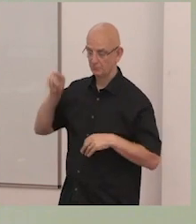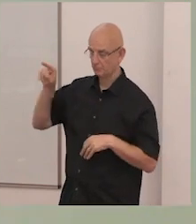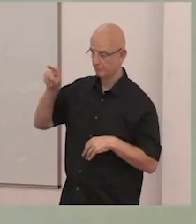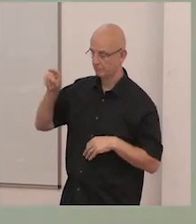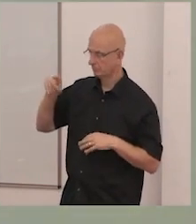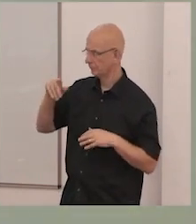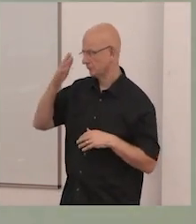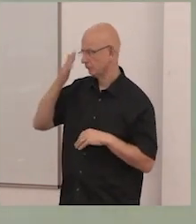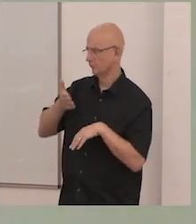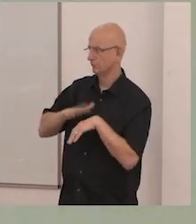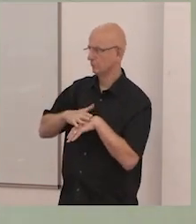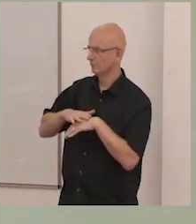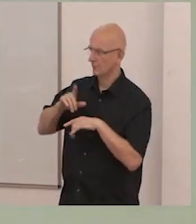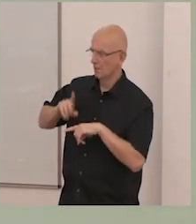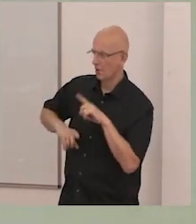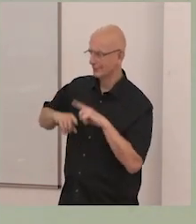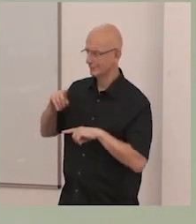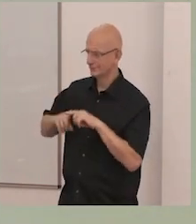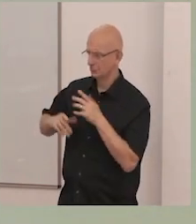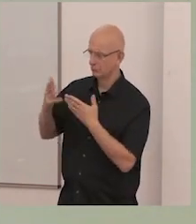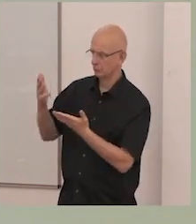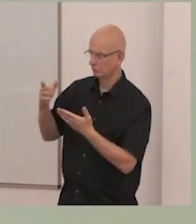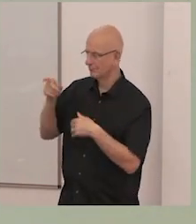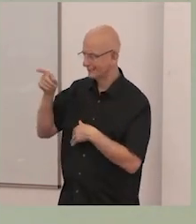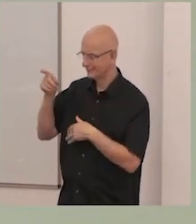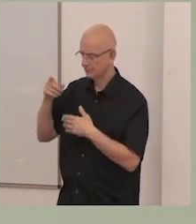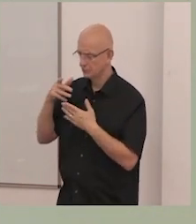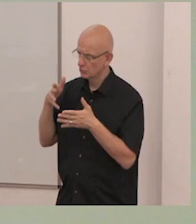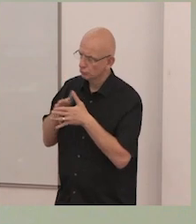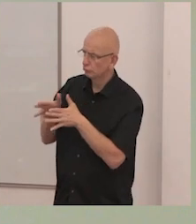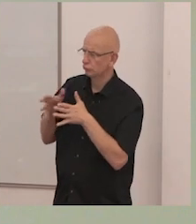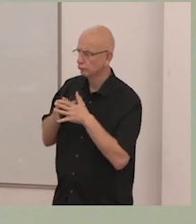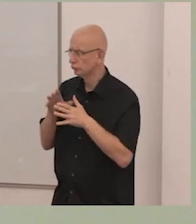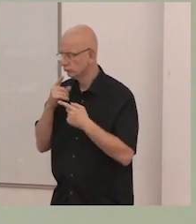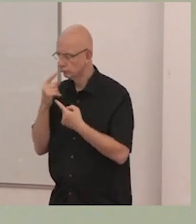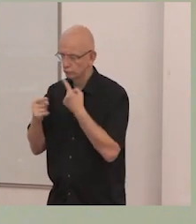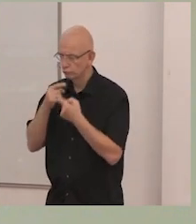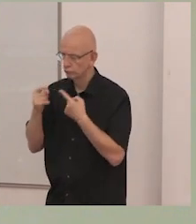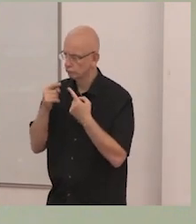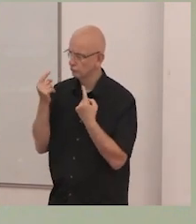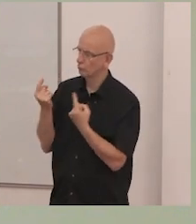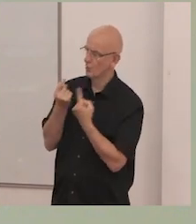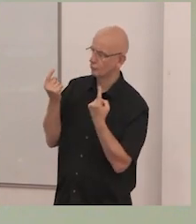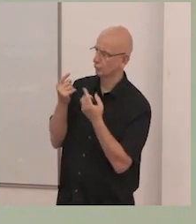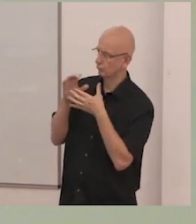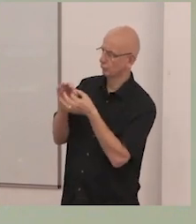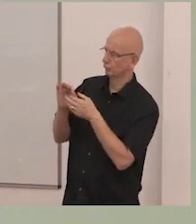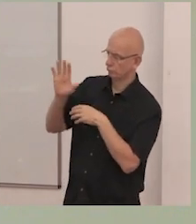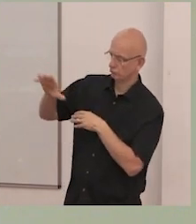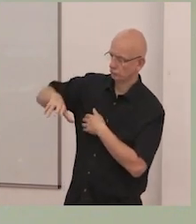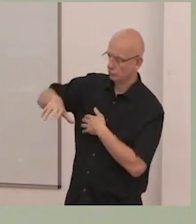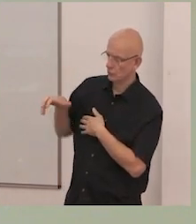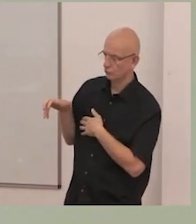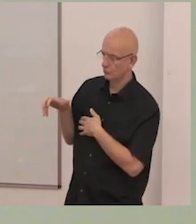telling this about the situation in the country. And when he raised the issue of children with disabilities, something happened